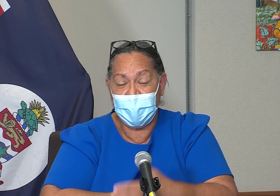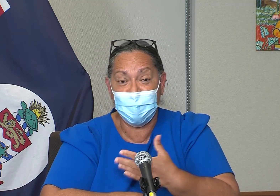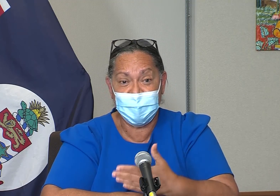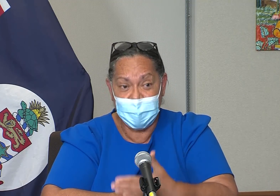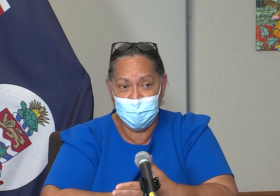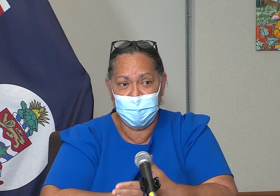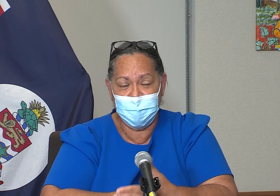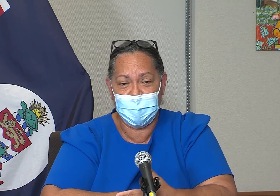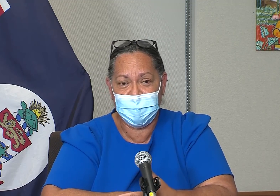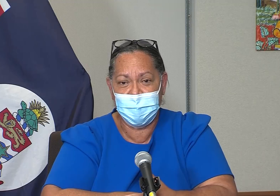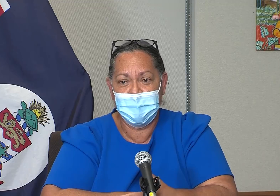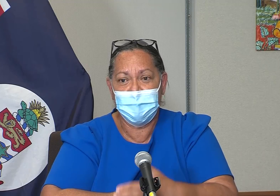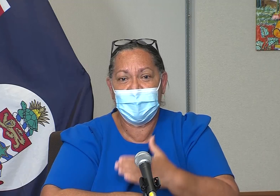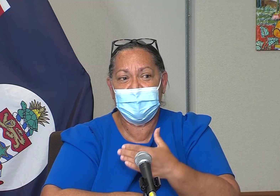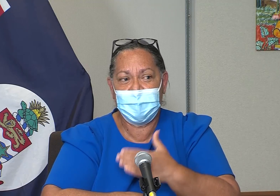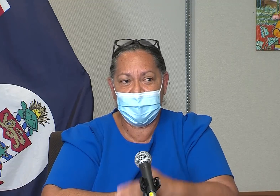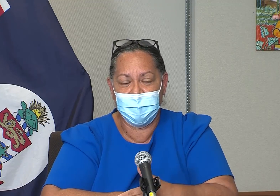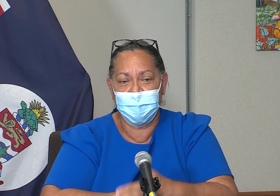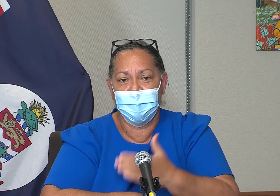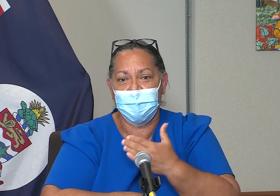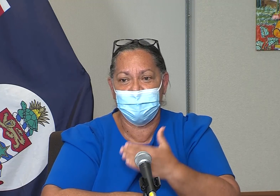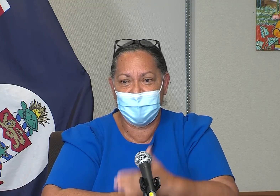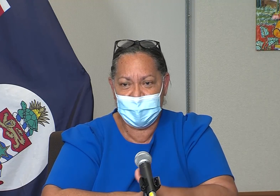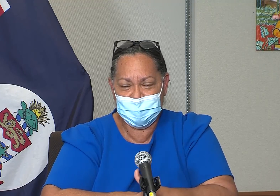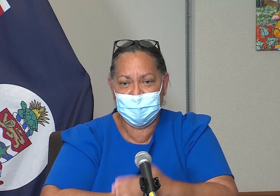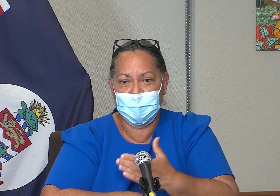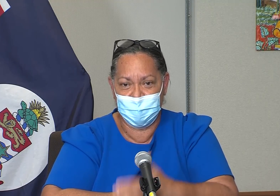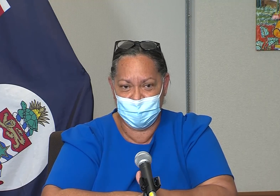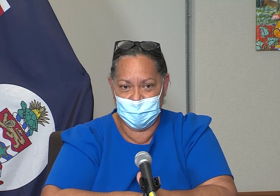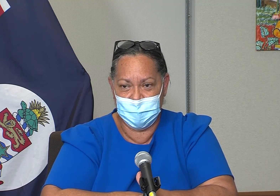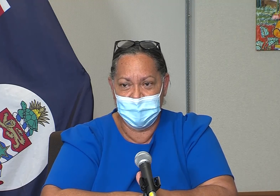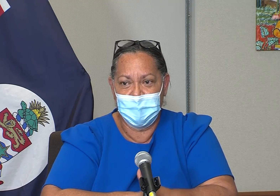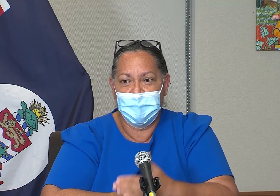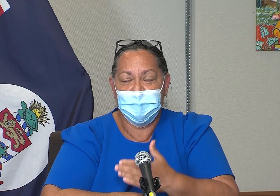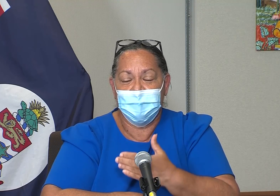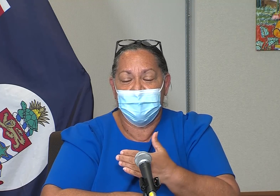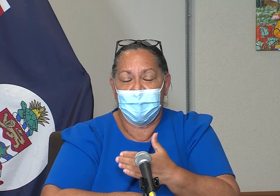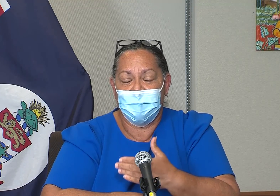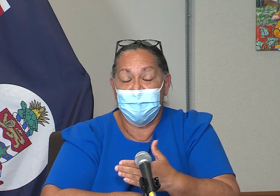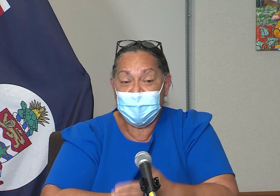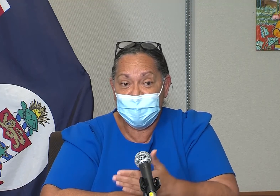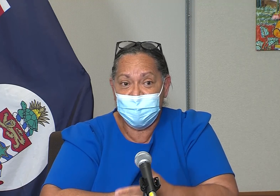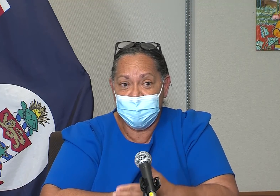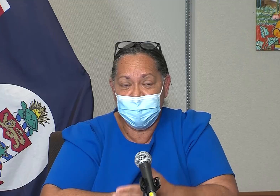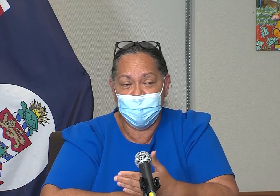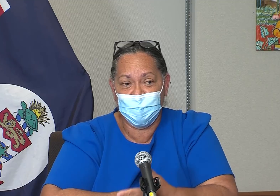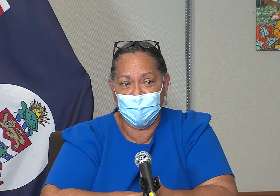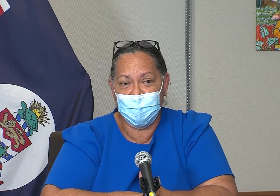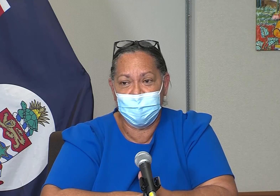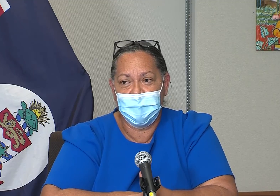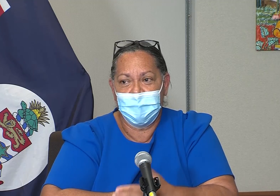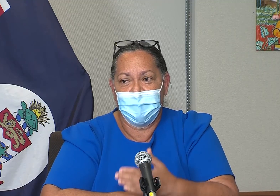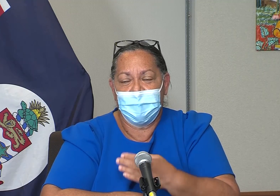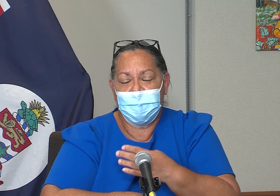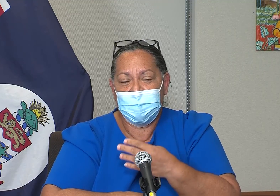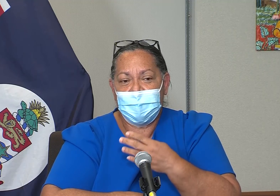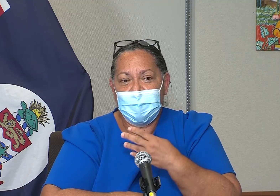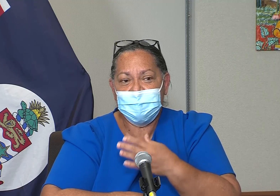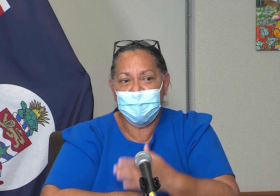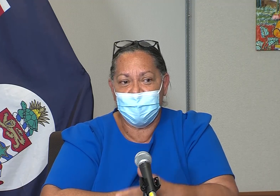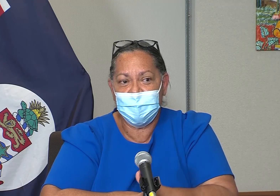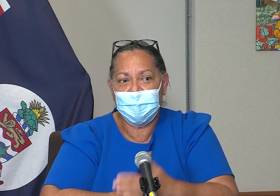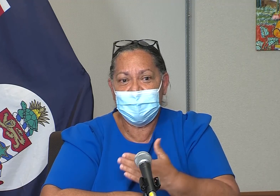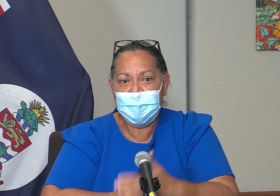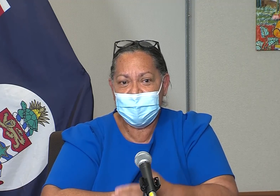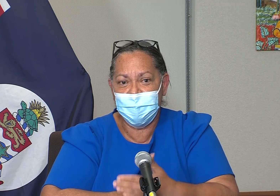ready. How can you be ready? By getting your vaccination. My children in the school